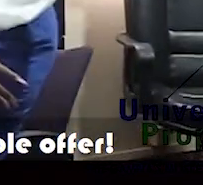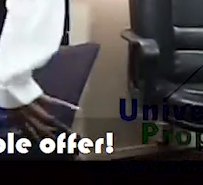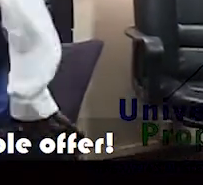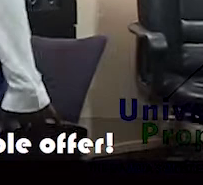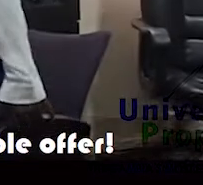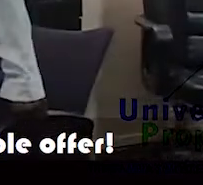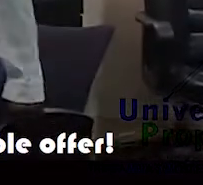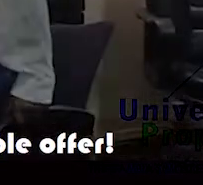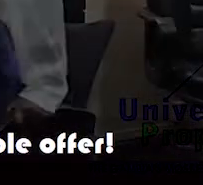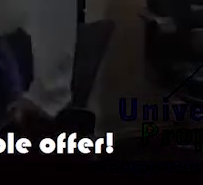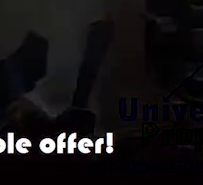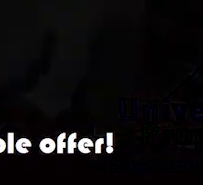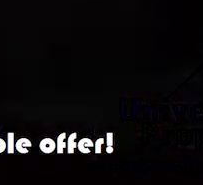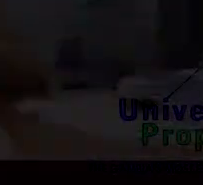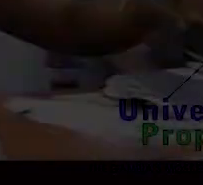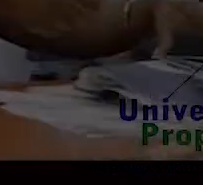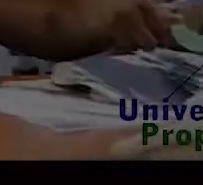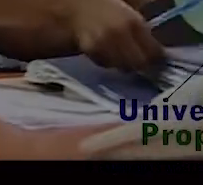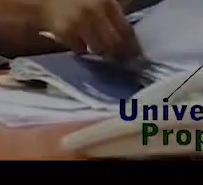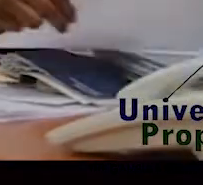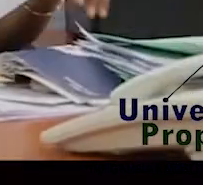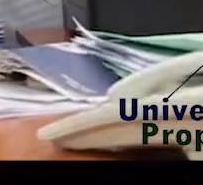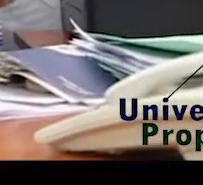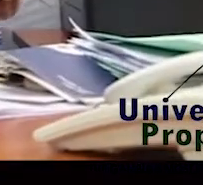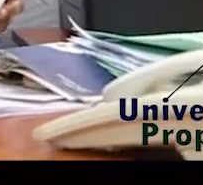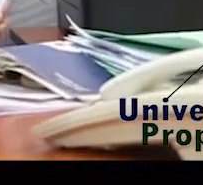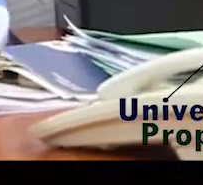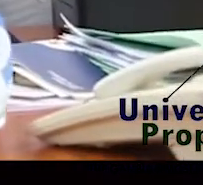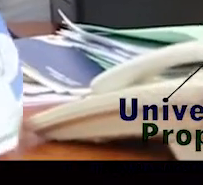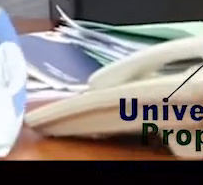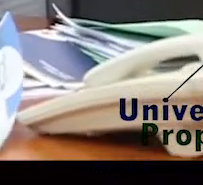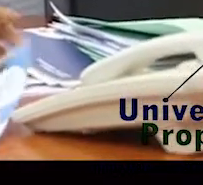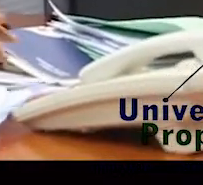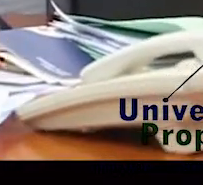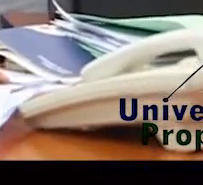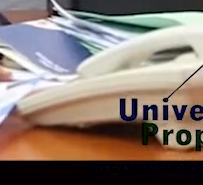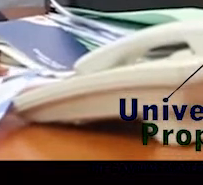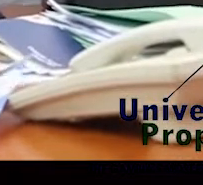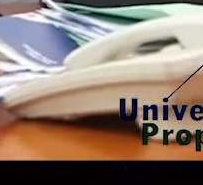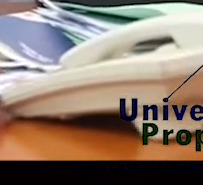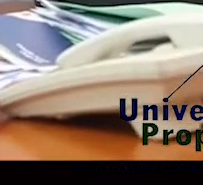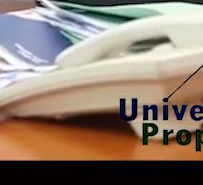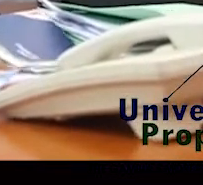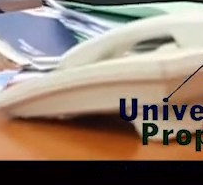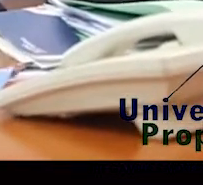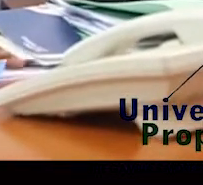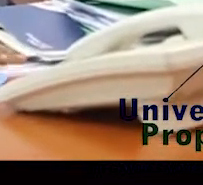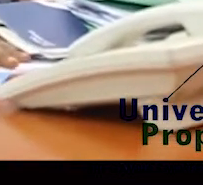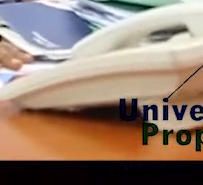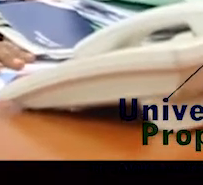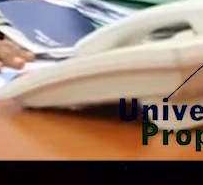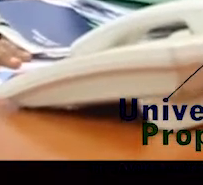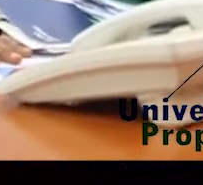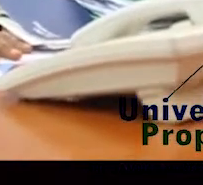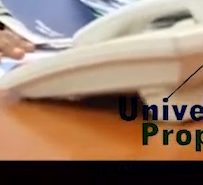spots for the most reasonable offer. Our land locations are at Sukuta, Jabang, Brikama